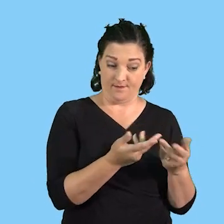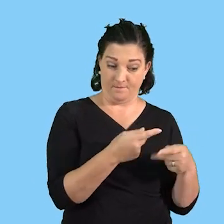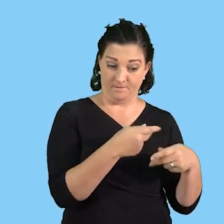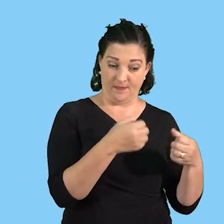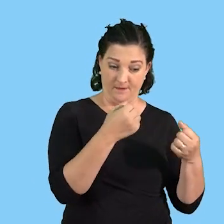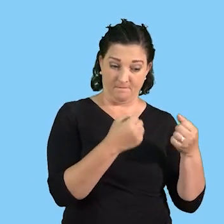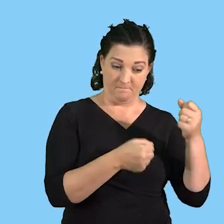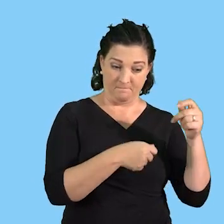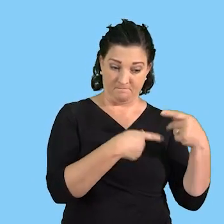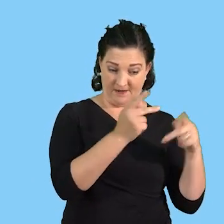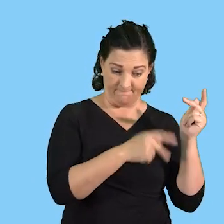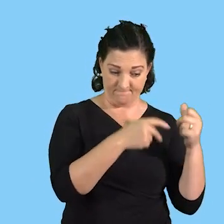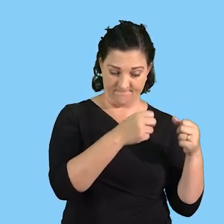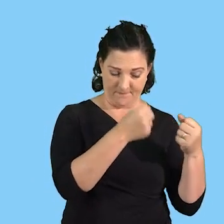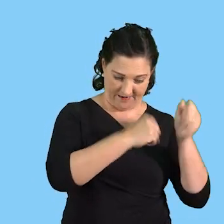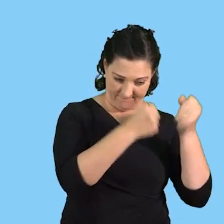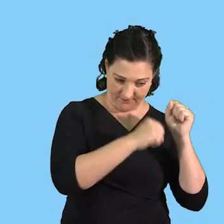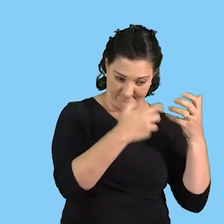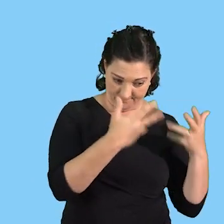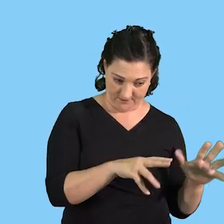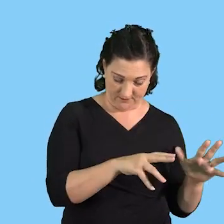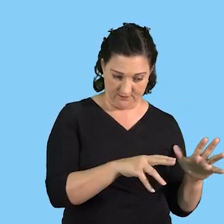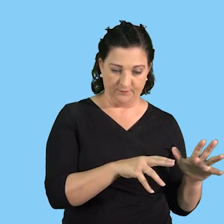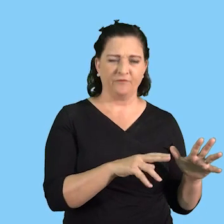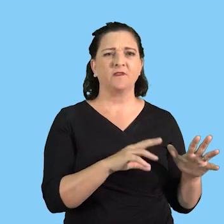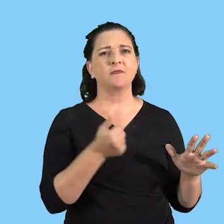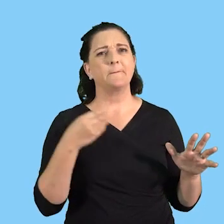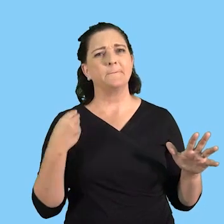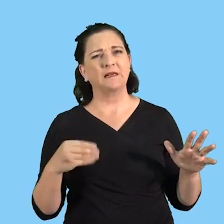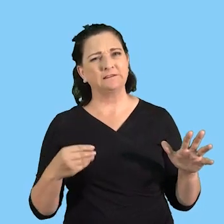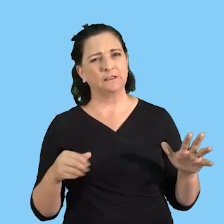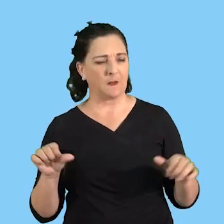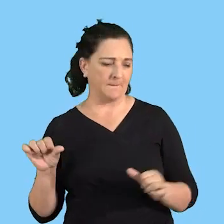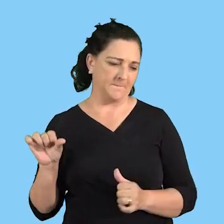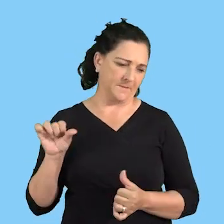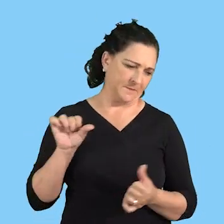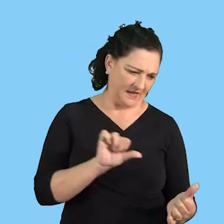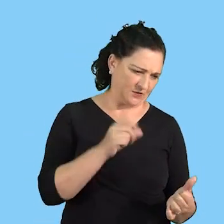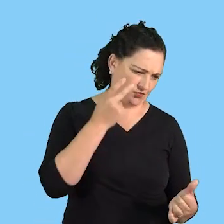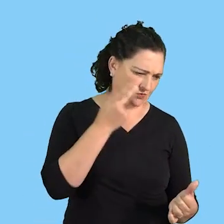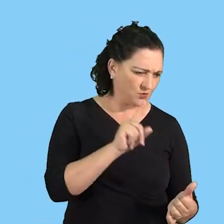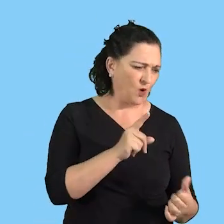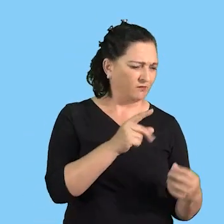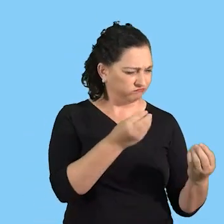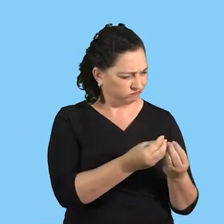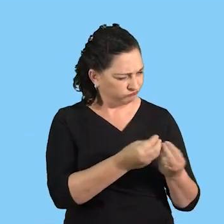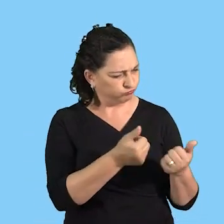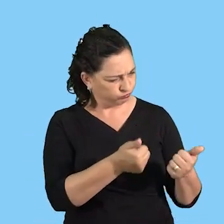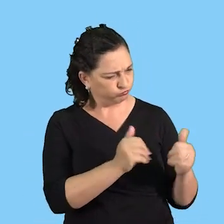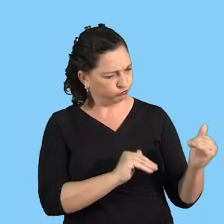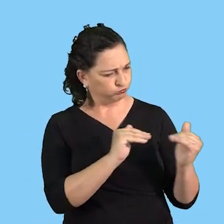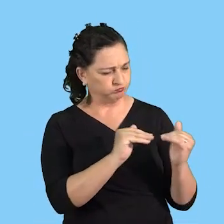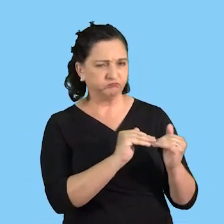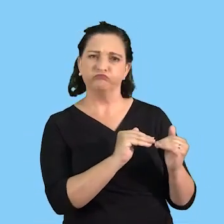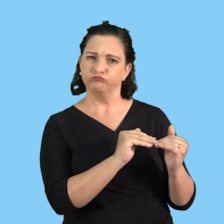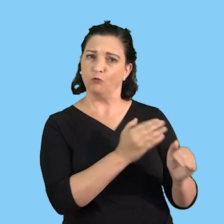manufactured, then the business needs to come back and then check if this product has met the necessary standards that they have